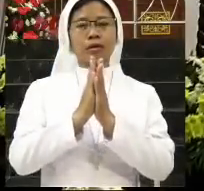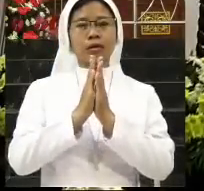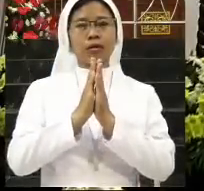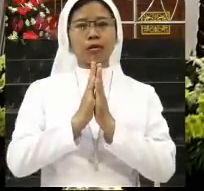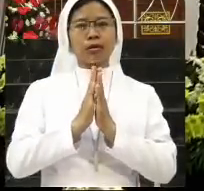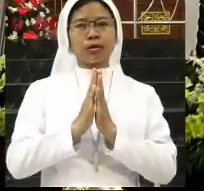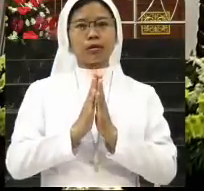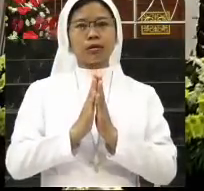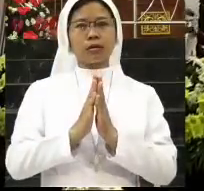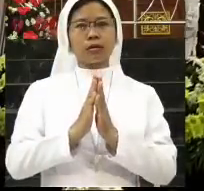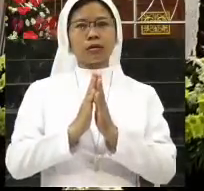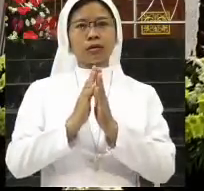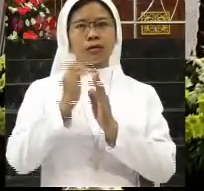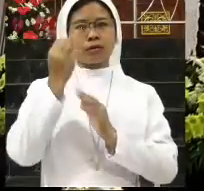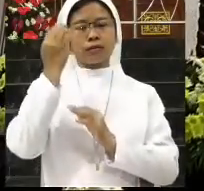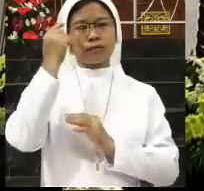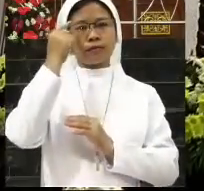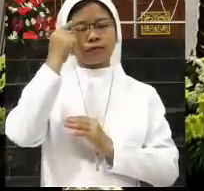agadaman ang